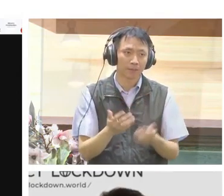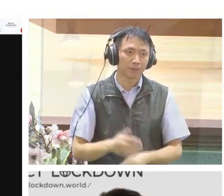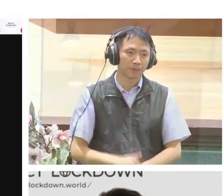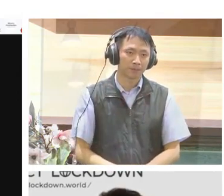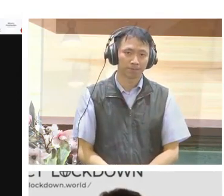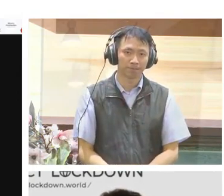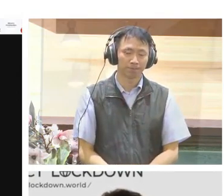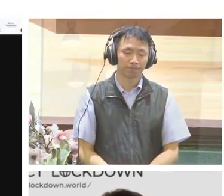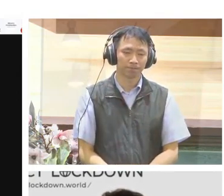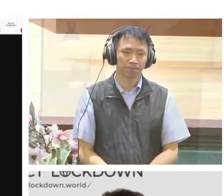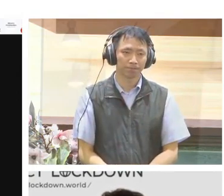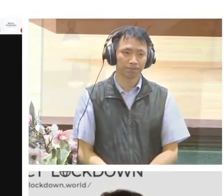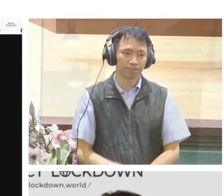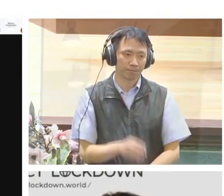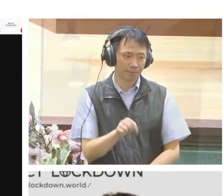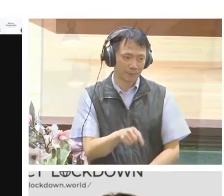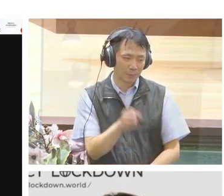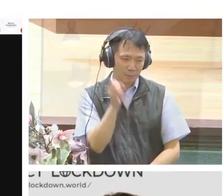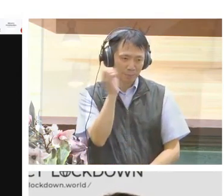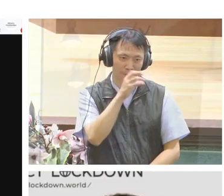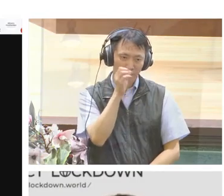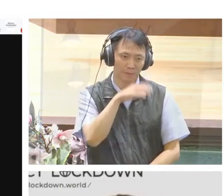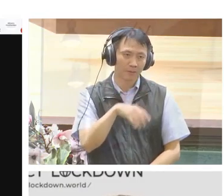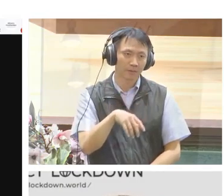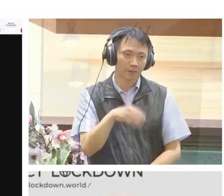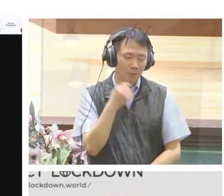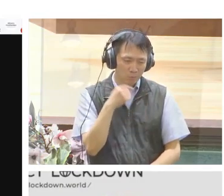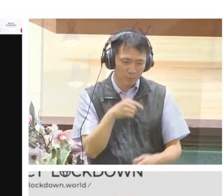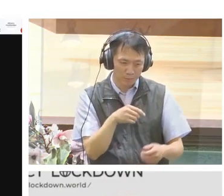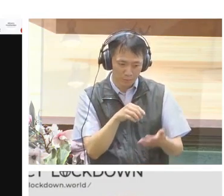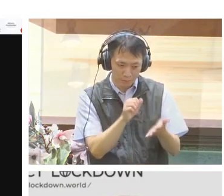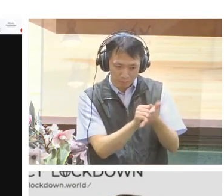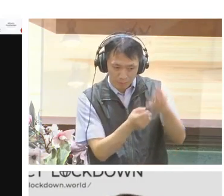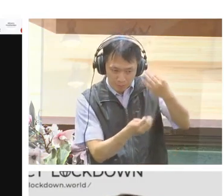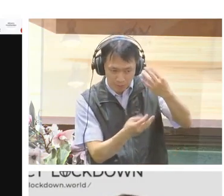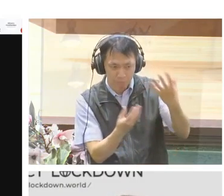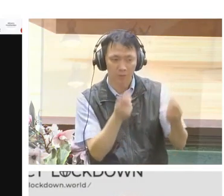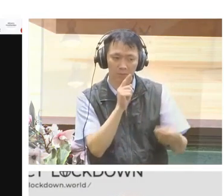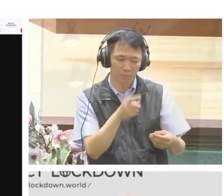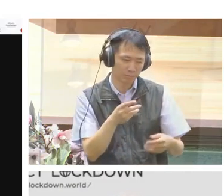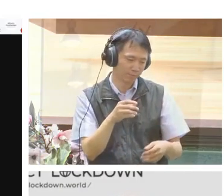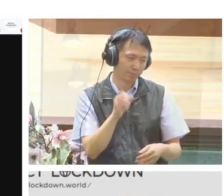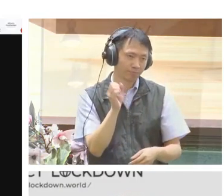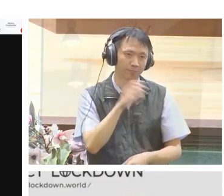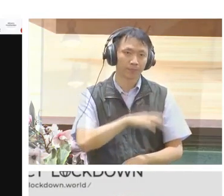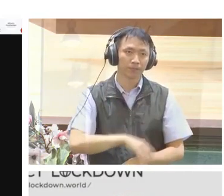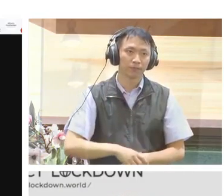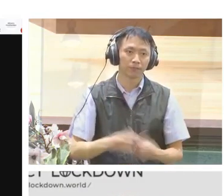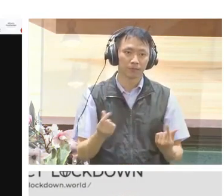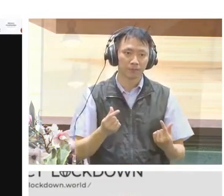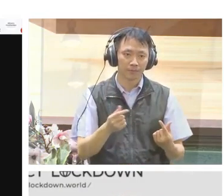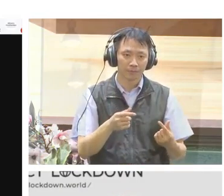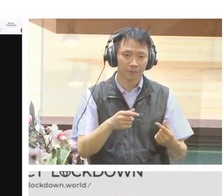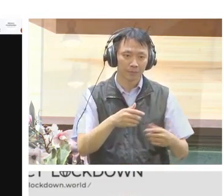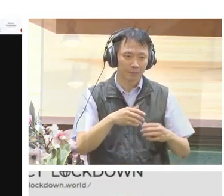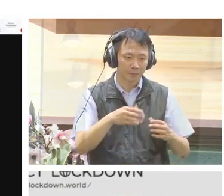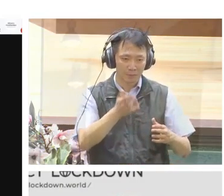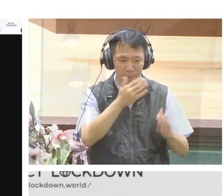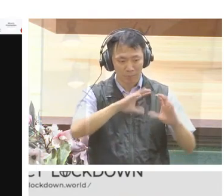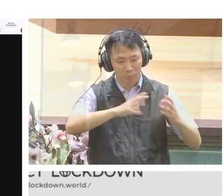devastating across the whole world. We do similar things perhaps like for closing of borders as well. And we know that in